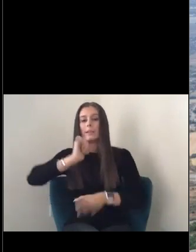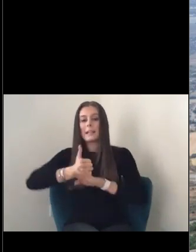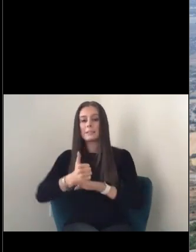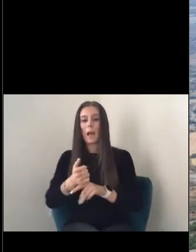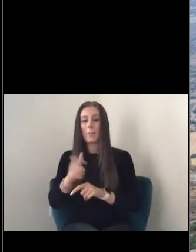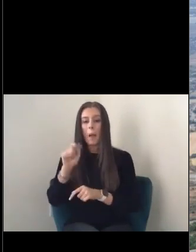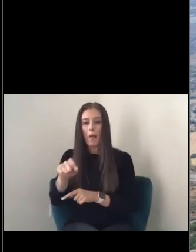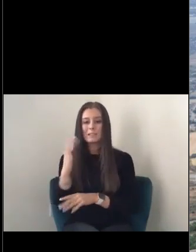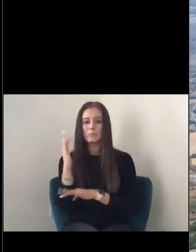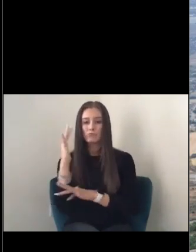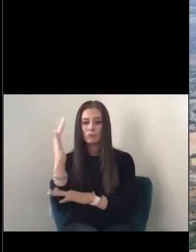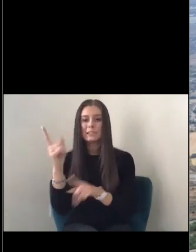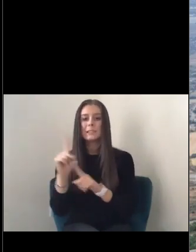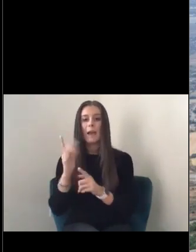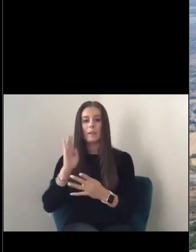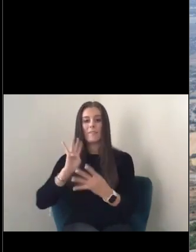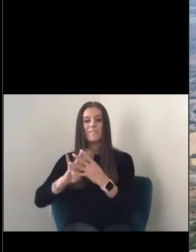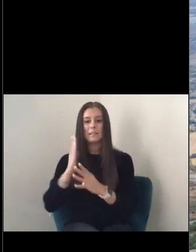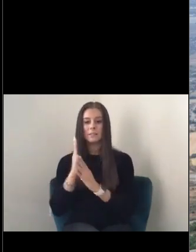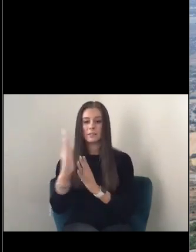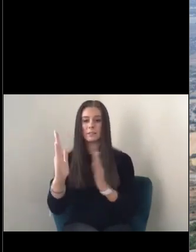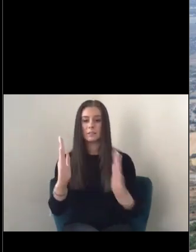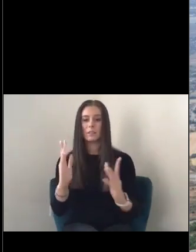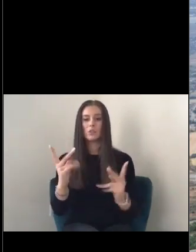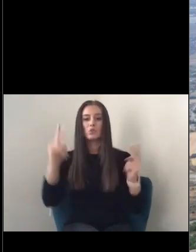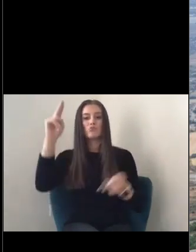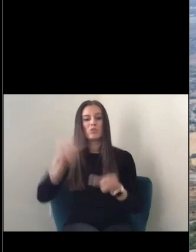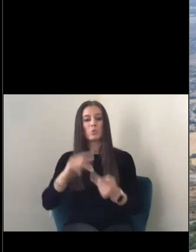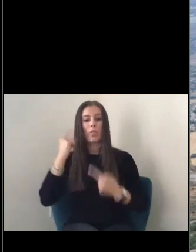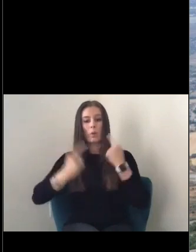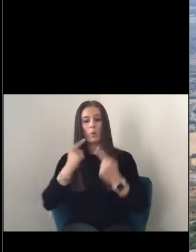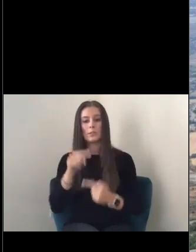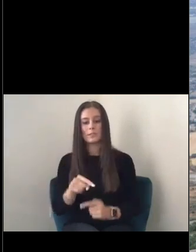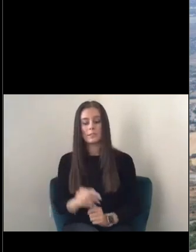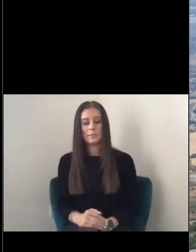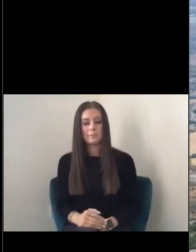are proposed to help conceal Lower Thames